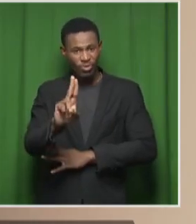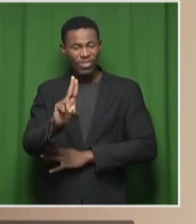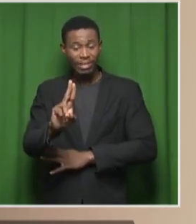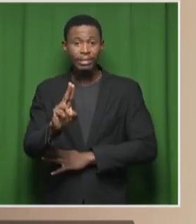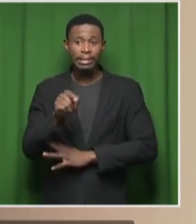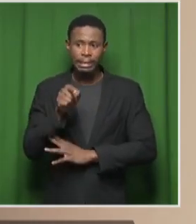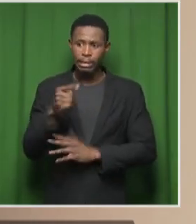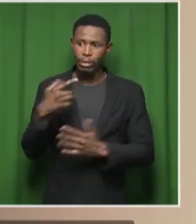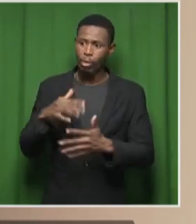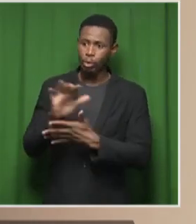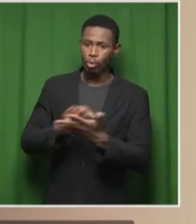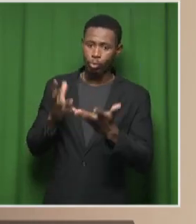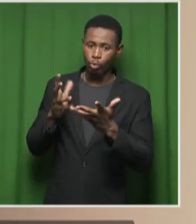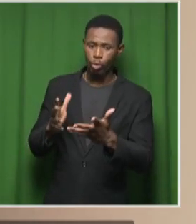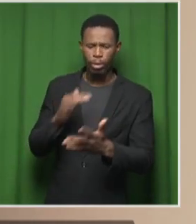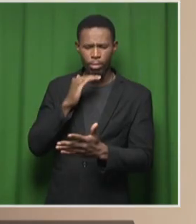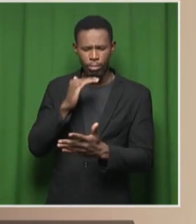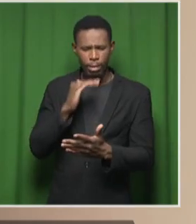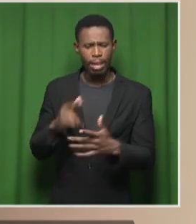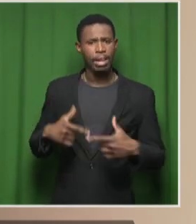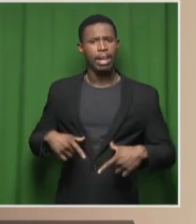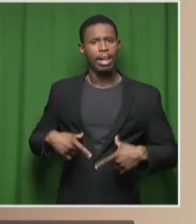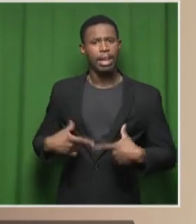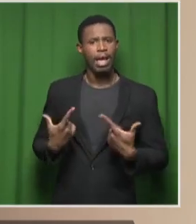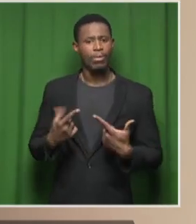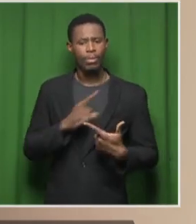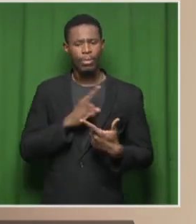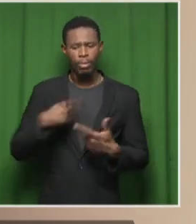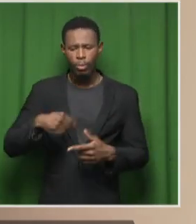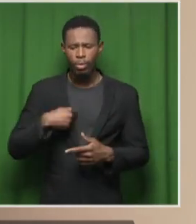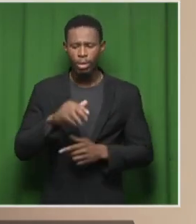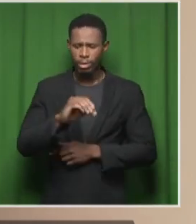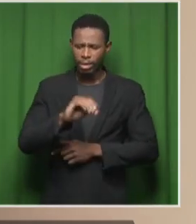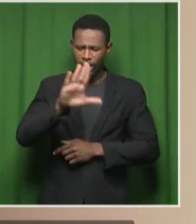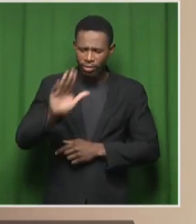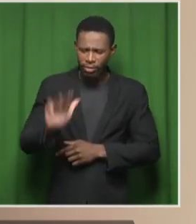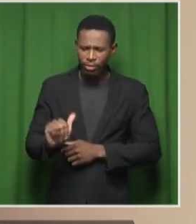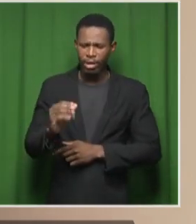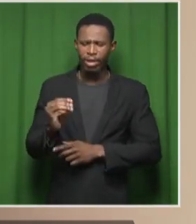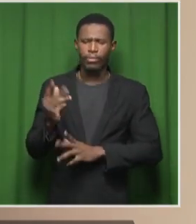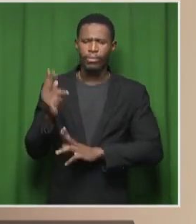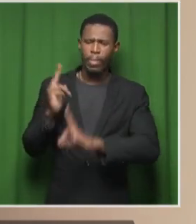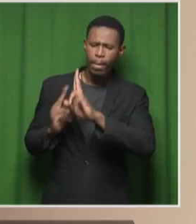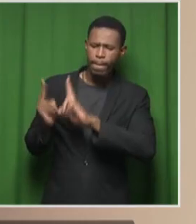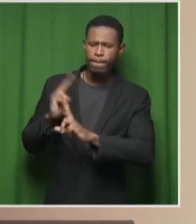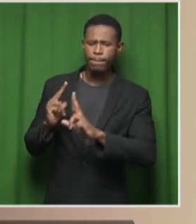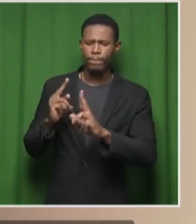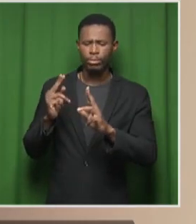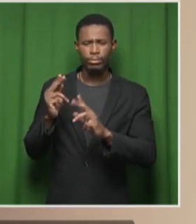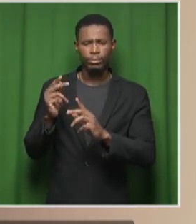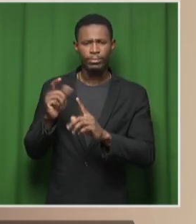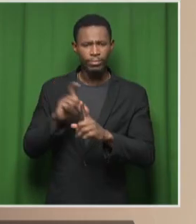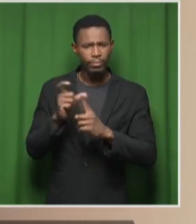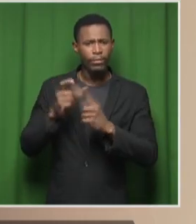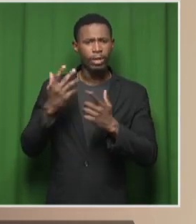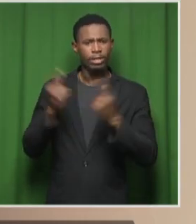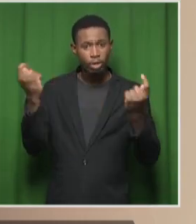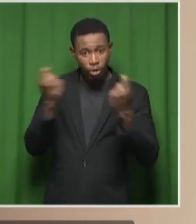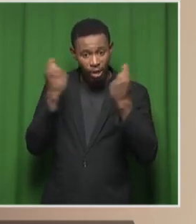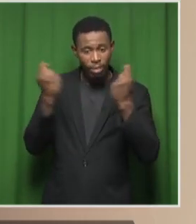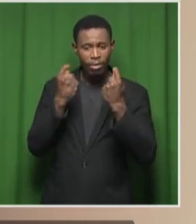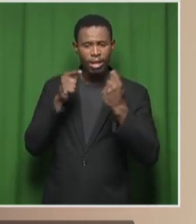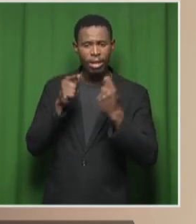as Africans that we have an immense heritage that we can celebrate, that you can draw from, and use that knowledge to, you know,